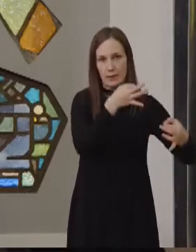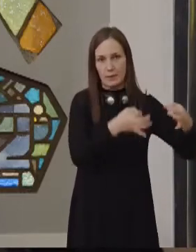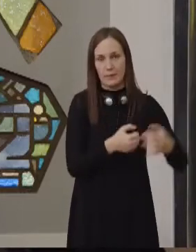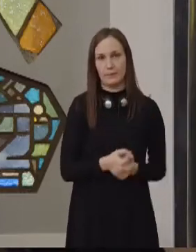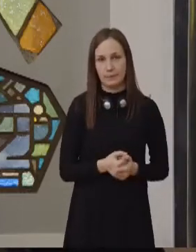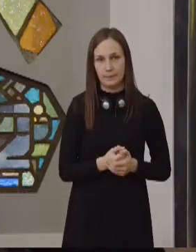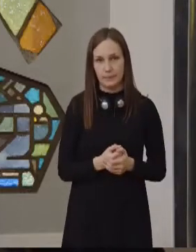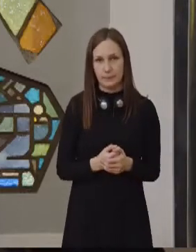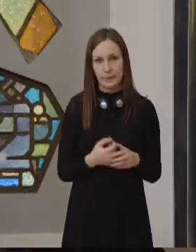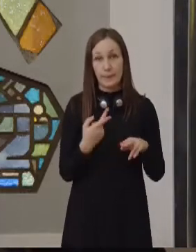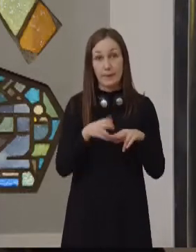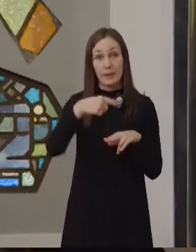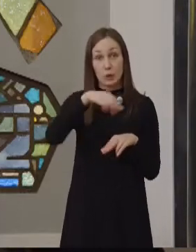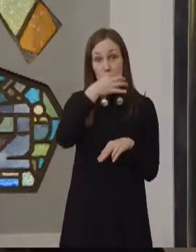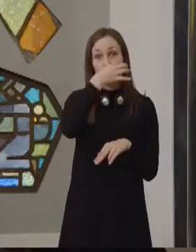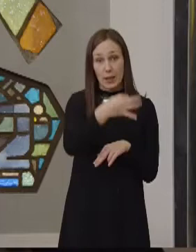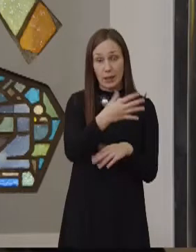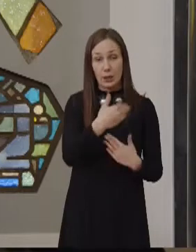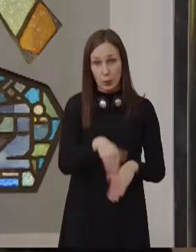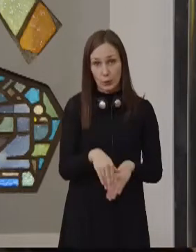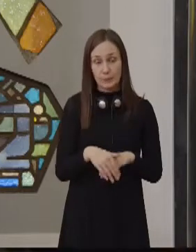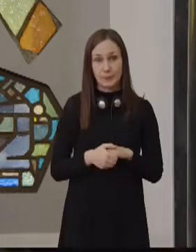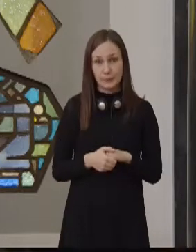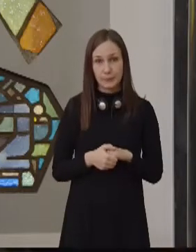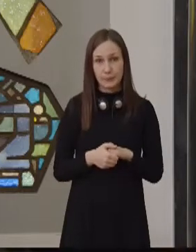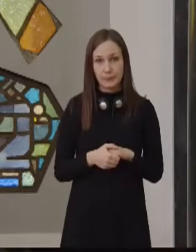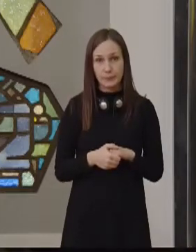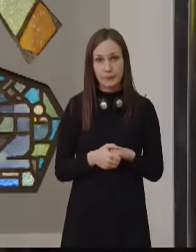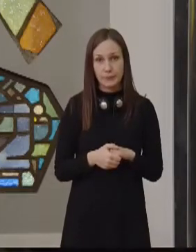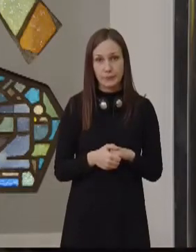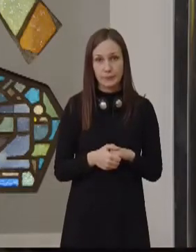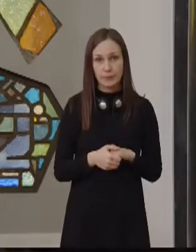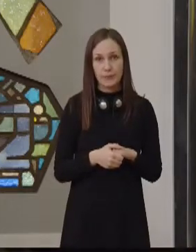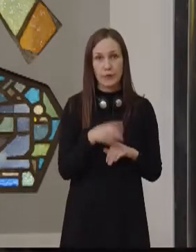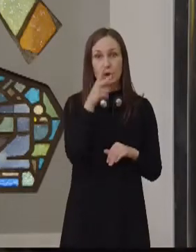can be interpreted by the Constitutional Court.